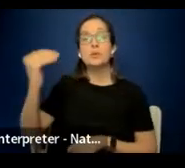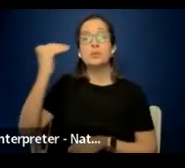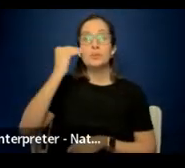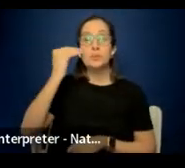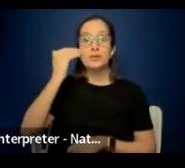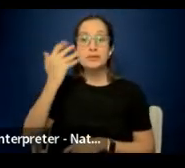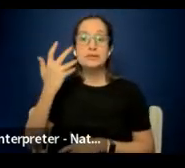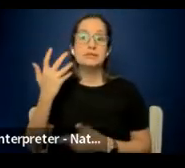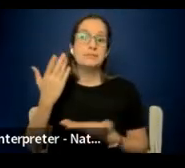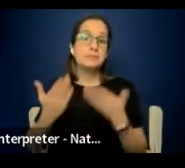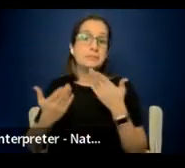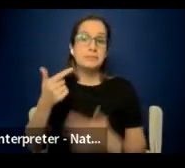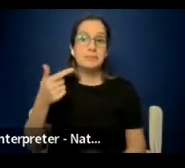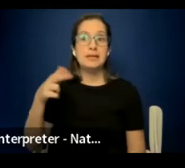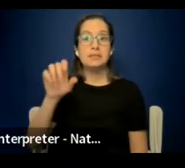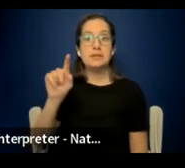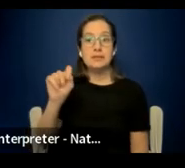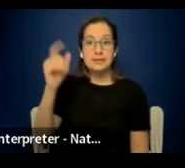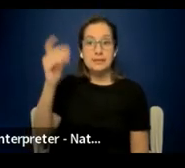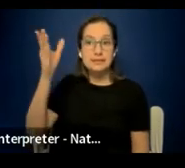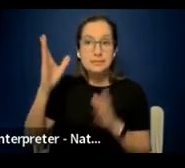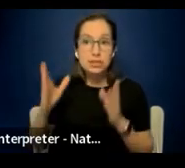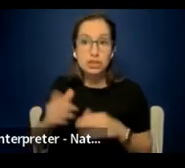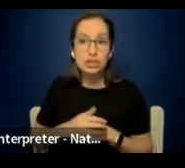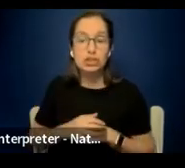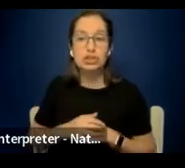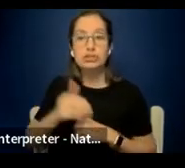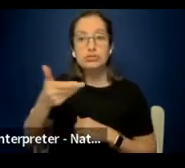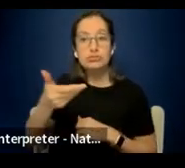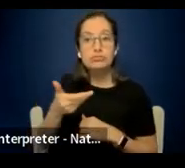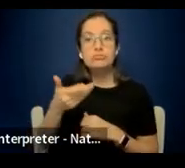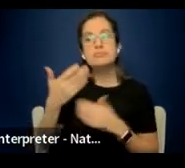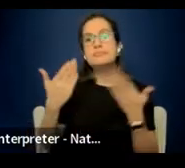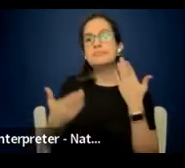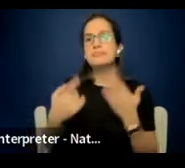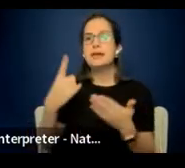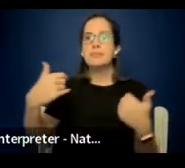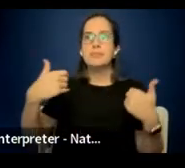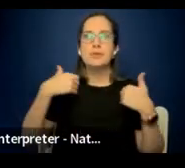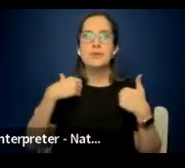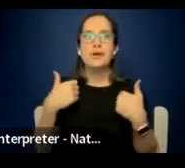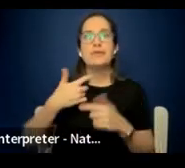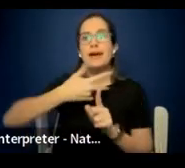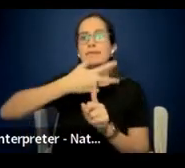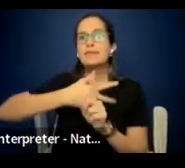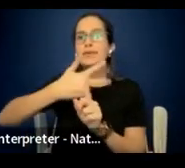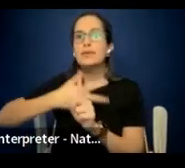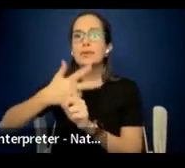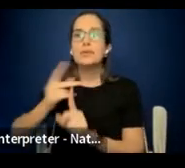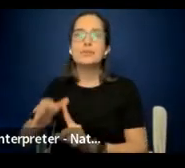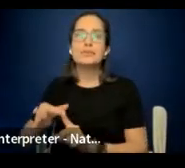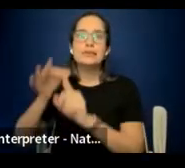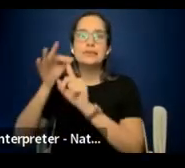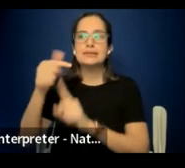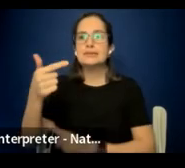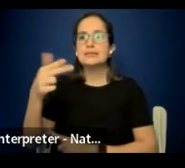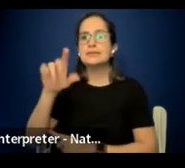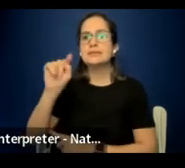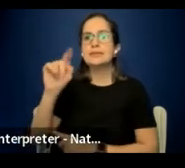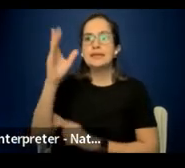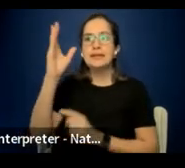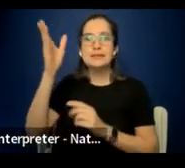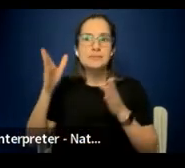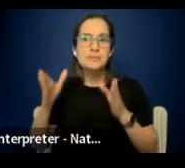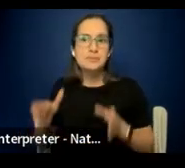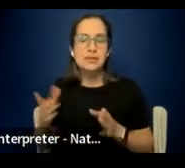about the work your organization's doing. Maybe you have, you know, a quarterly guest speaker, you know, that's on Zoom that, you know, to come and